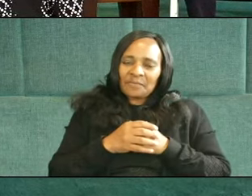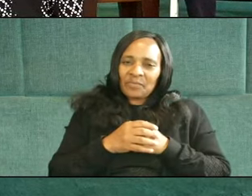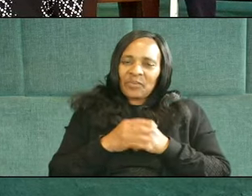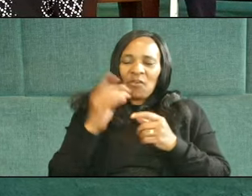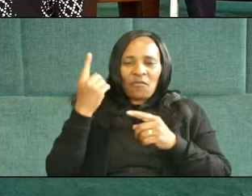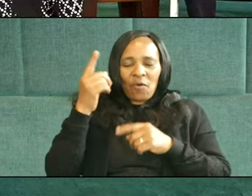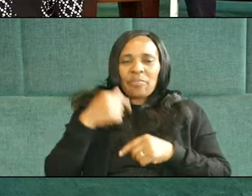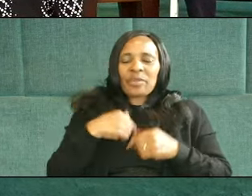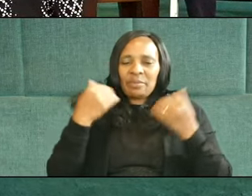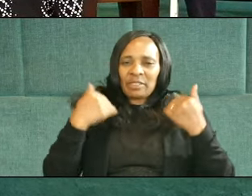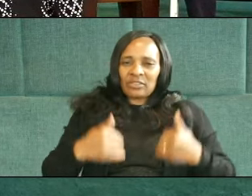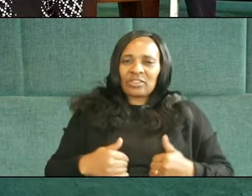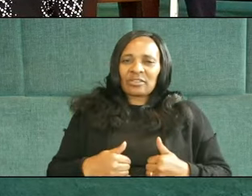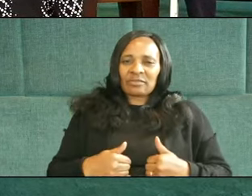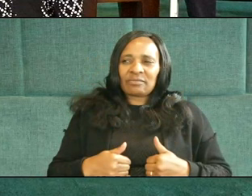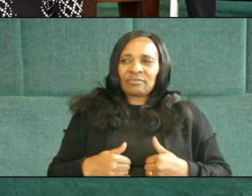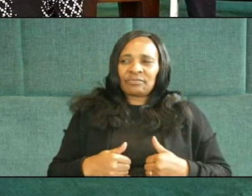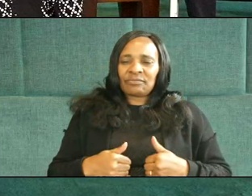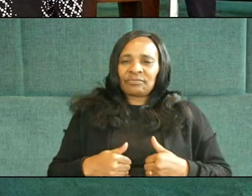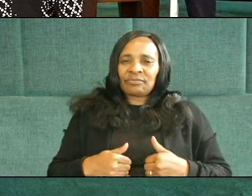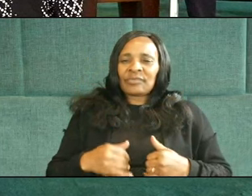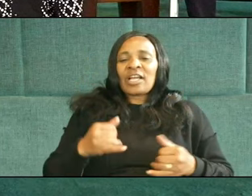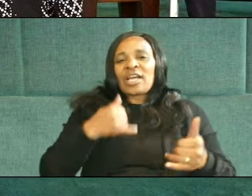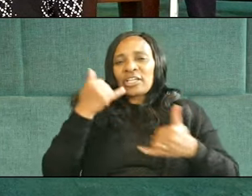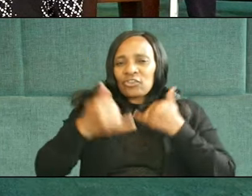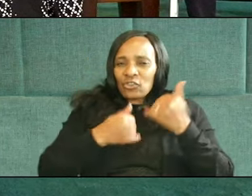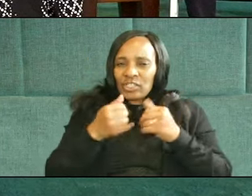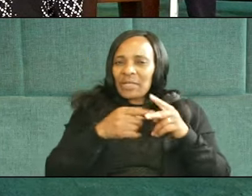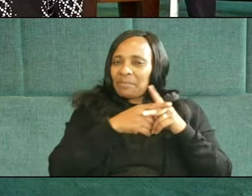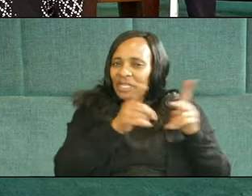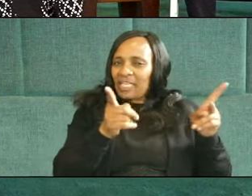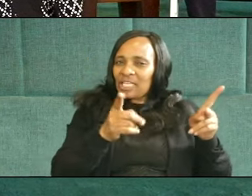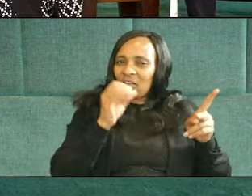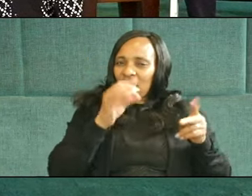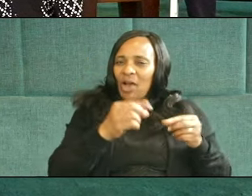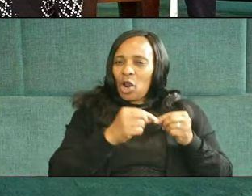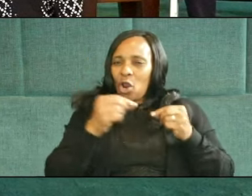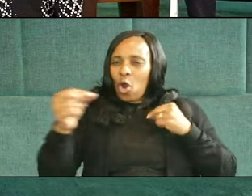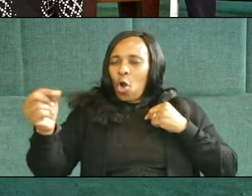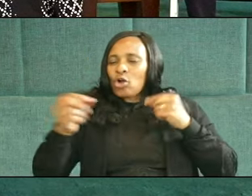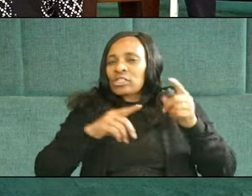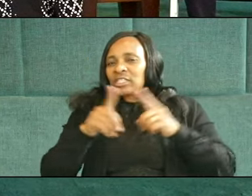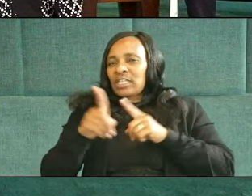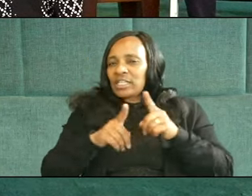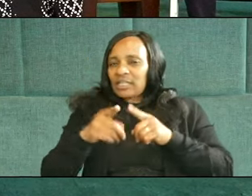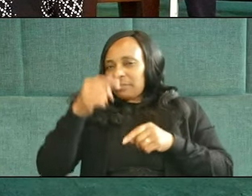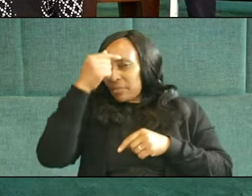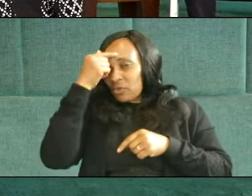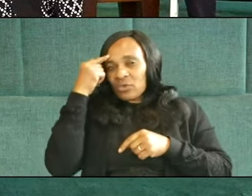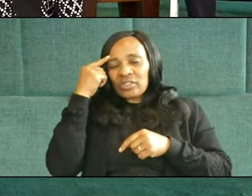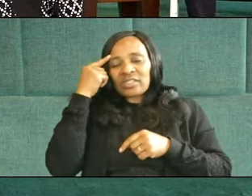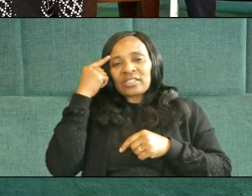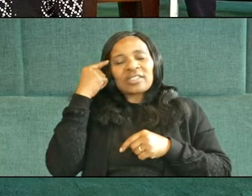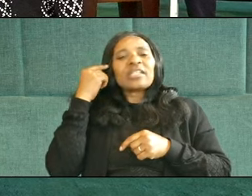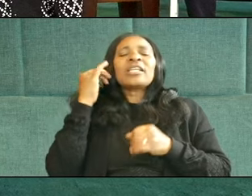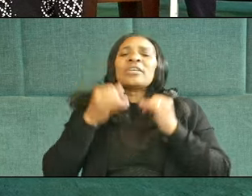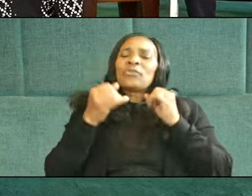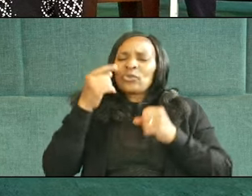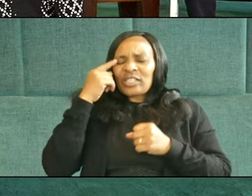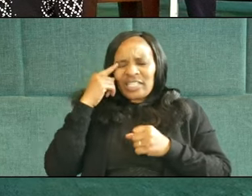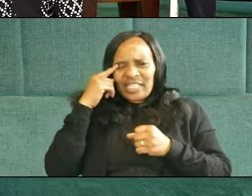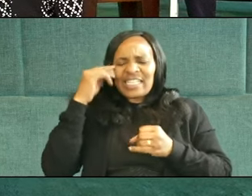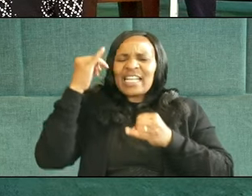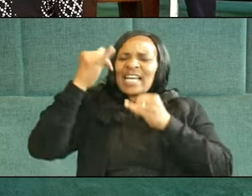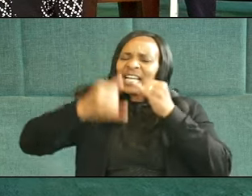For me personally, I enjoy the beginning of a long journey, because if you think about it, the